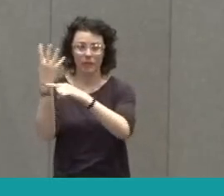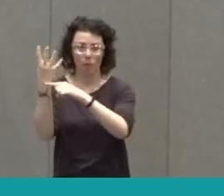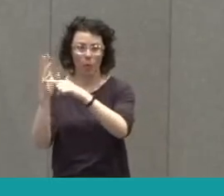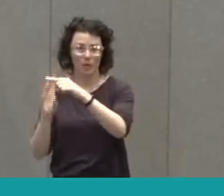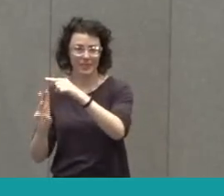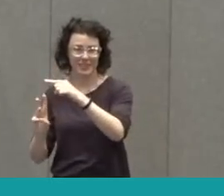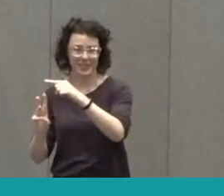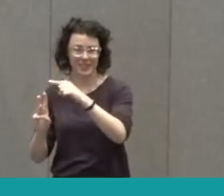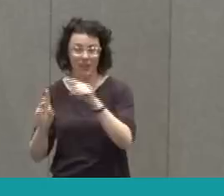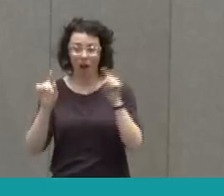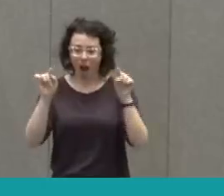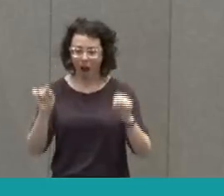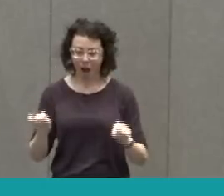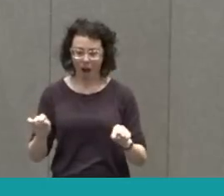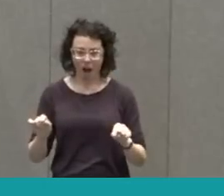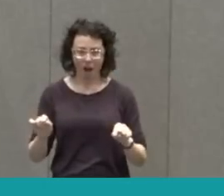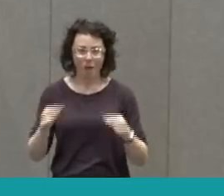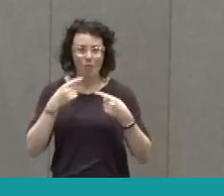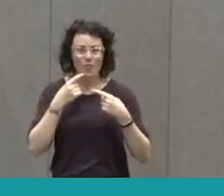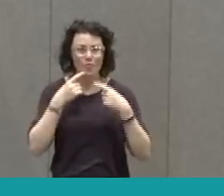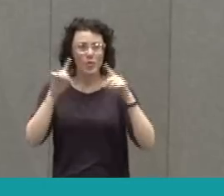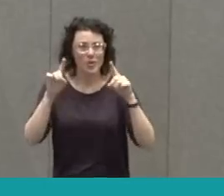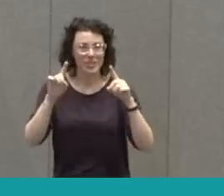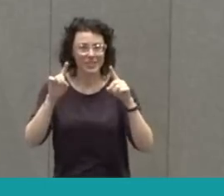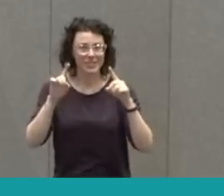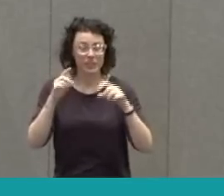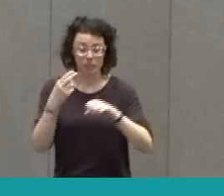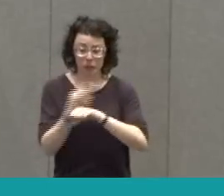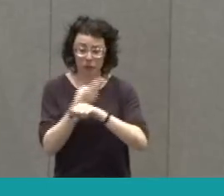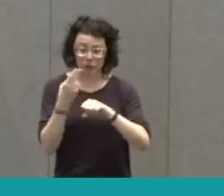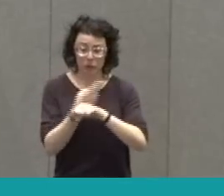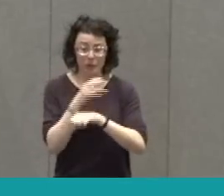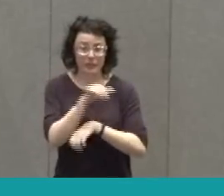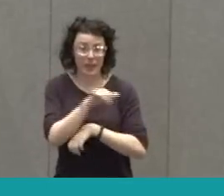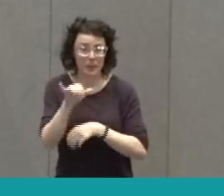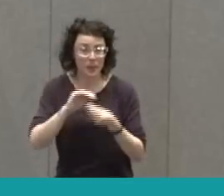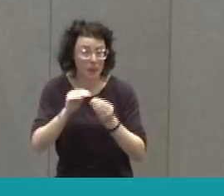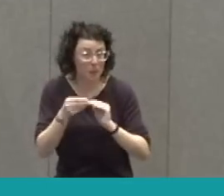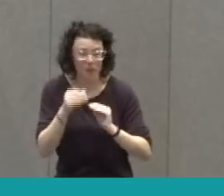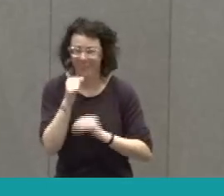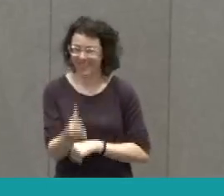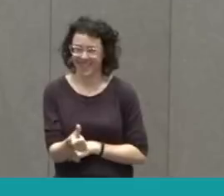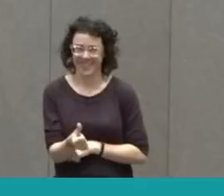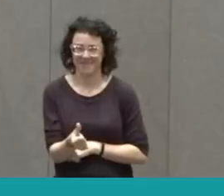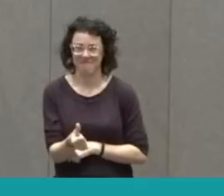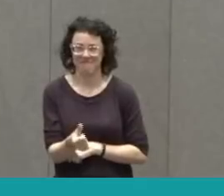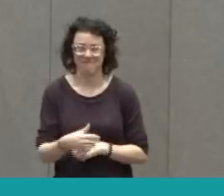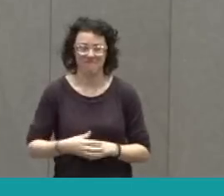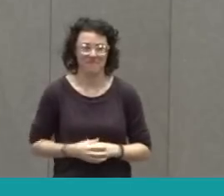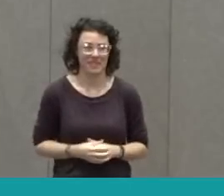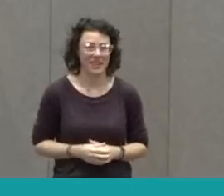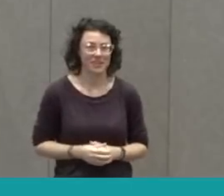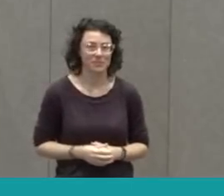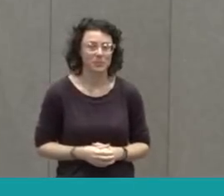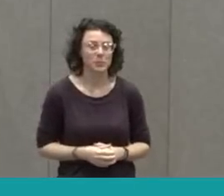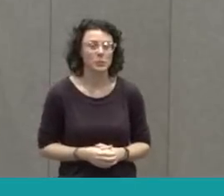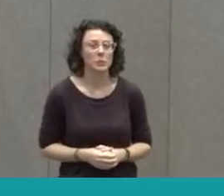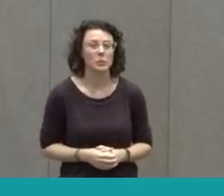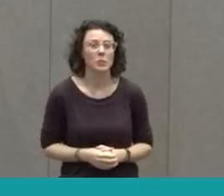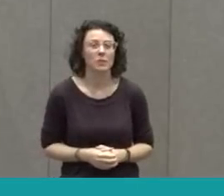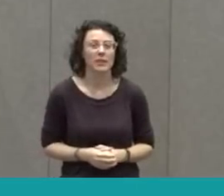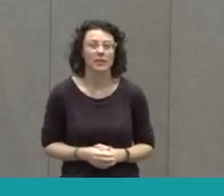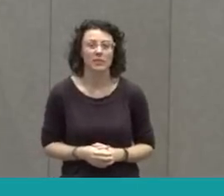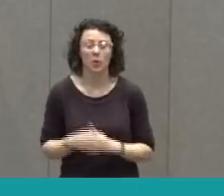Awesome. It's working so far. I do not have a repeat of any of my digits. So I'm going to multiply 2/3 by 3